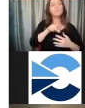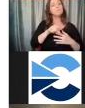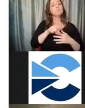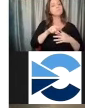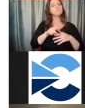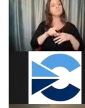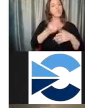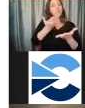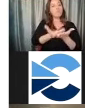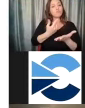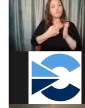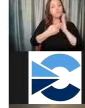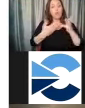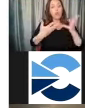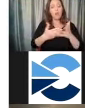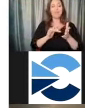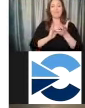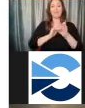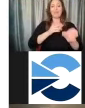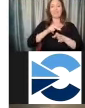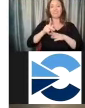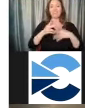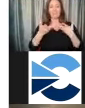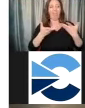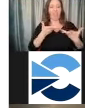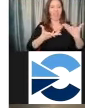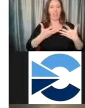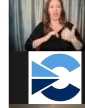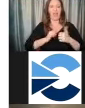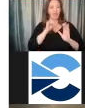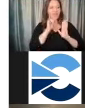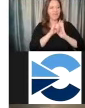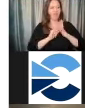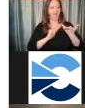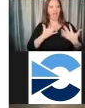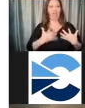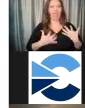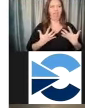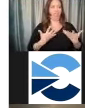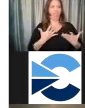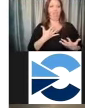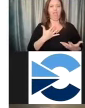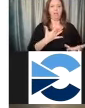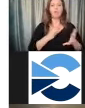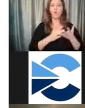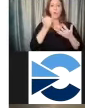that medical professionals struggle with maybe how to identify or how to respond